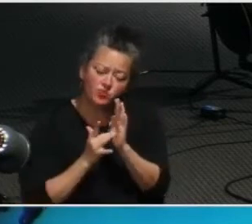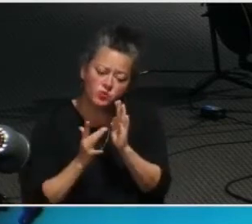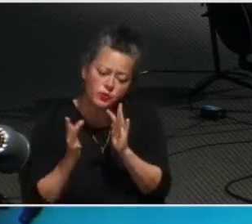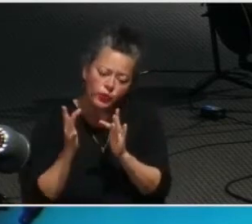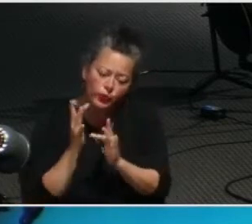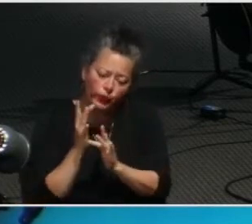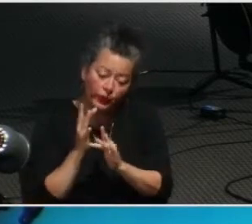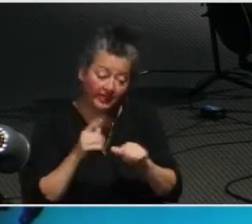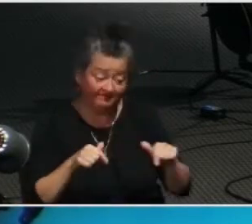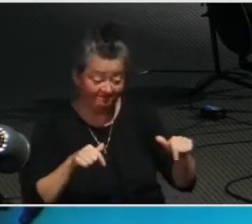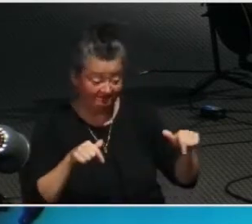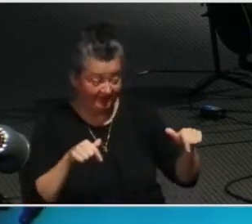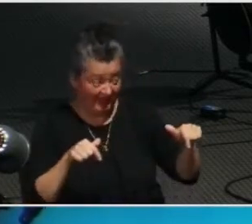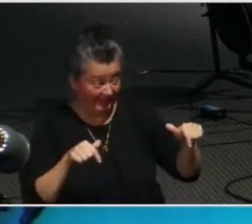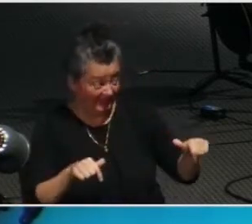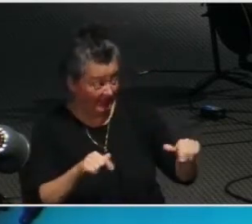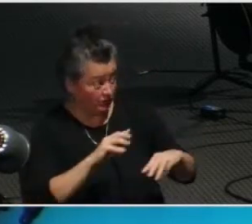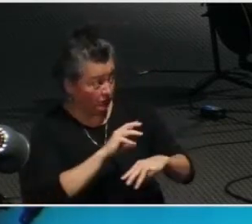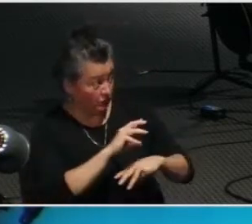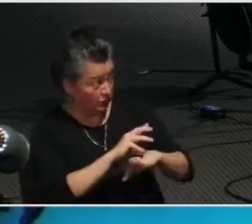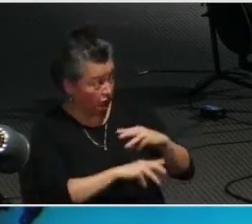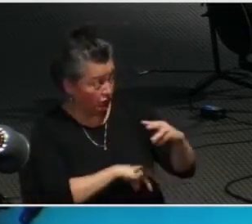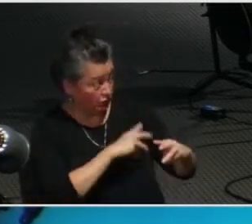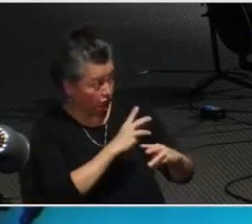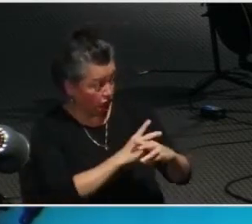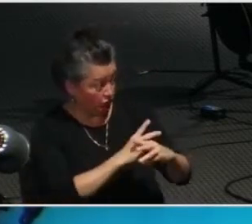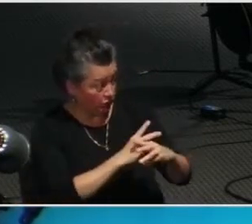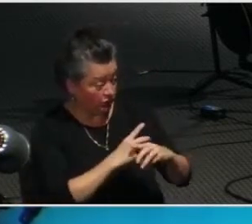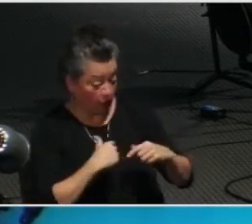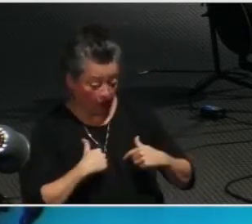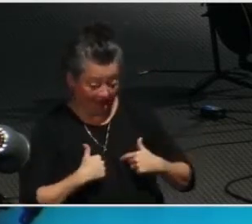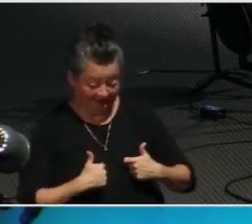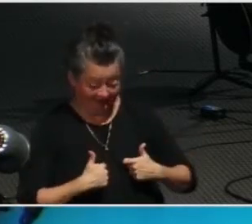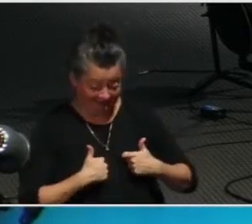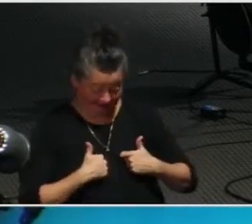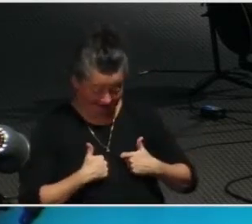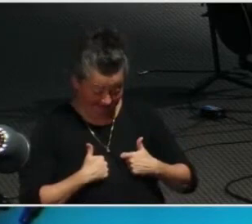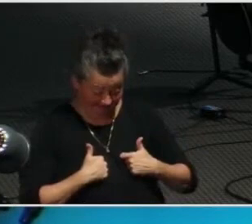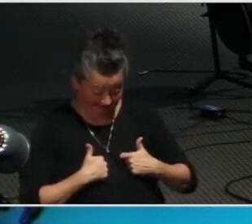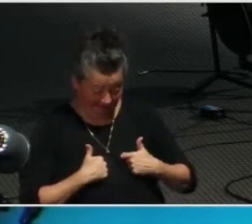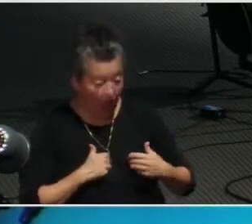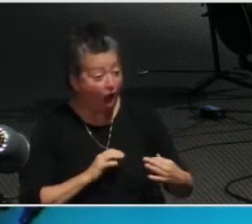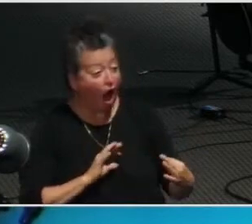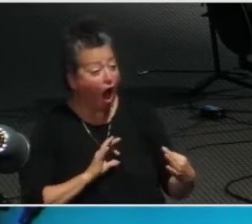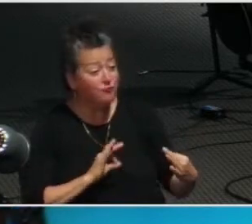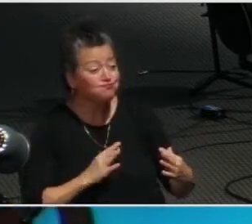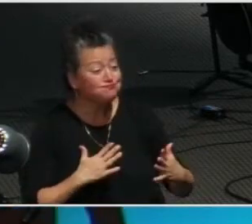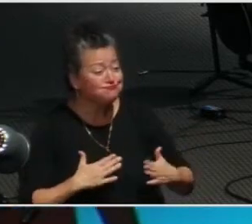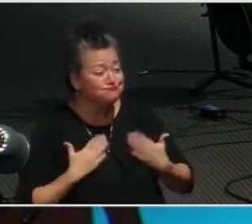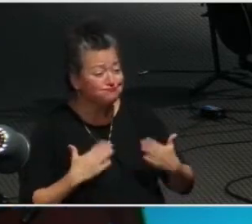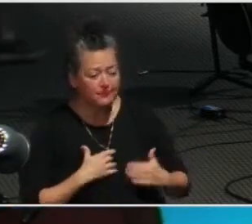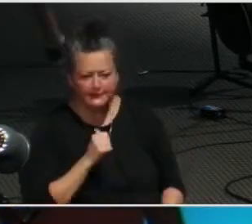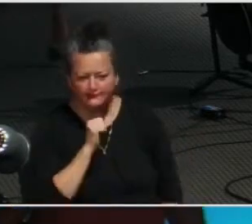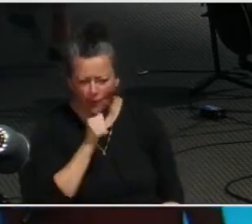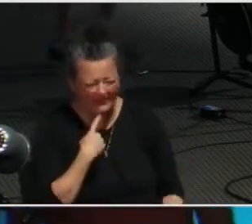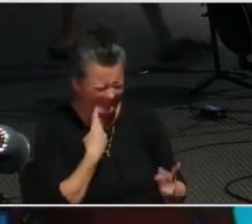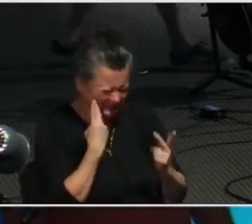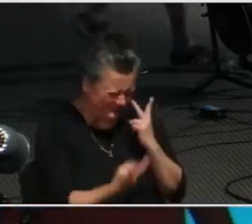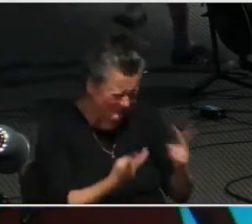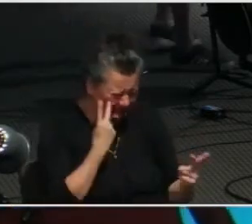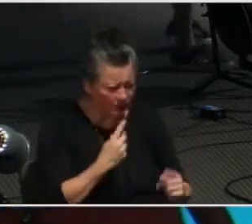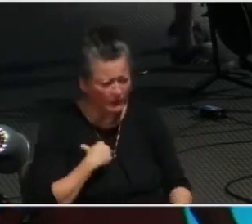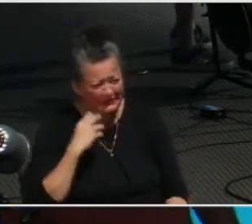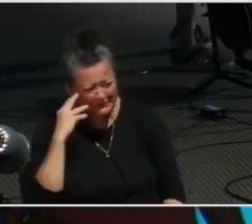life in this world seems to include oppression. We humans, if we follow